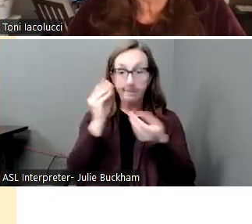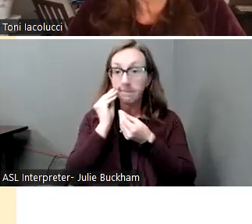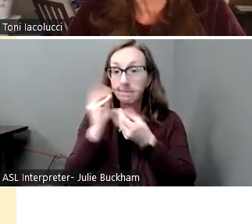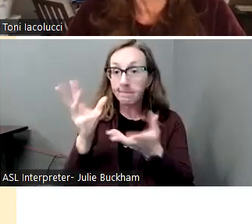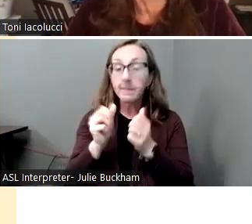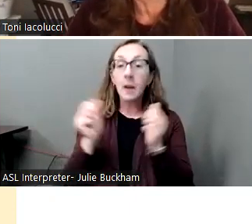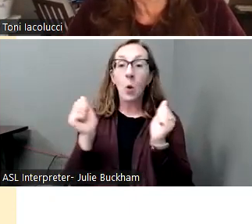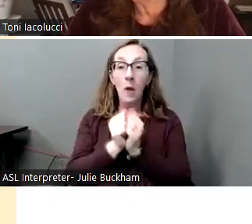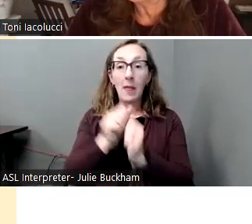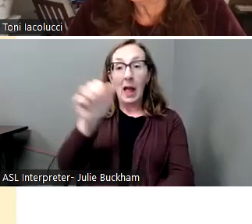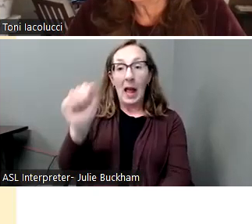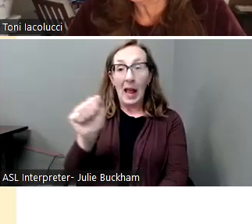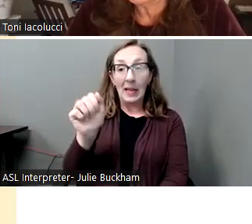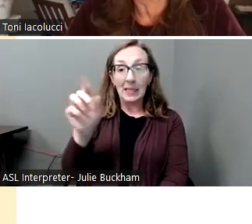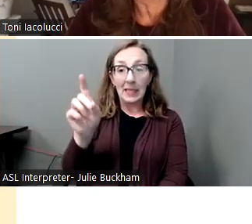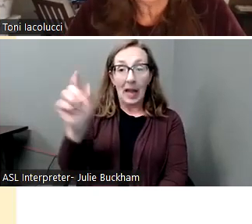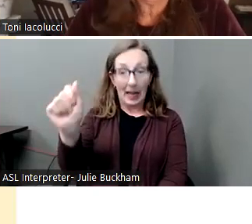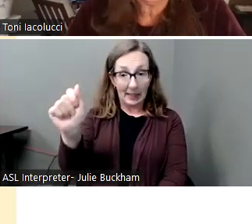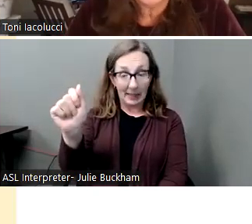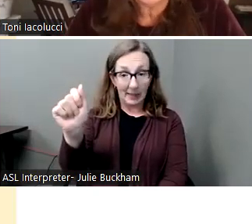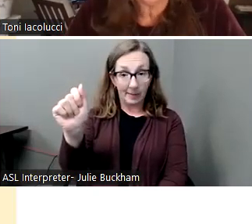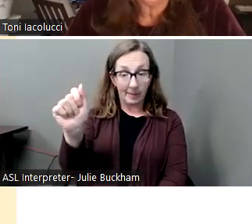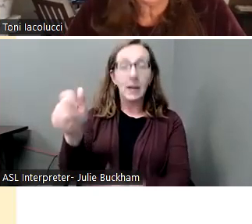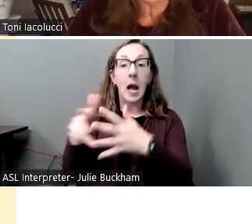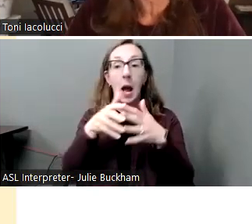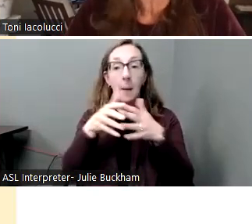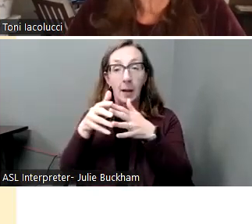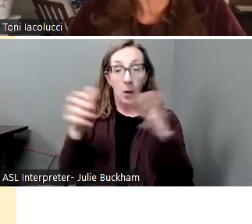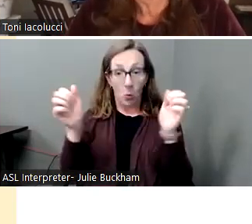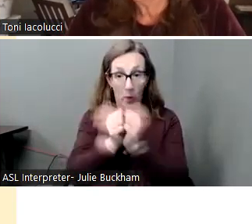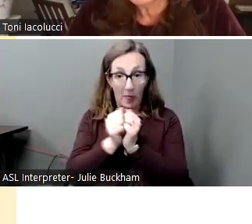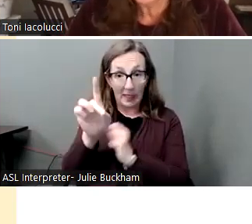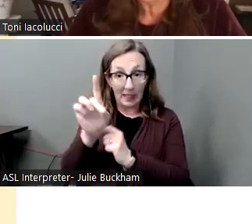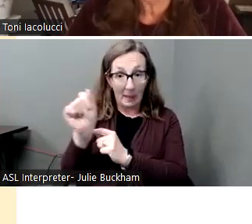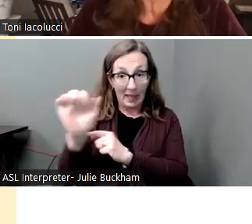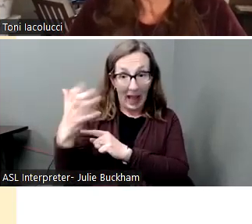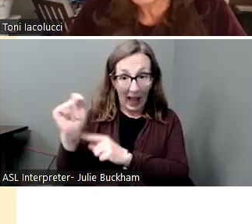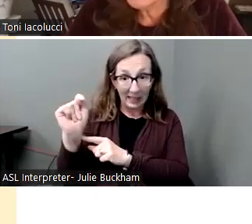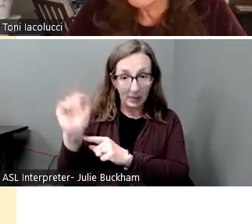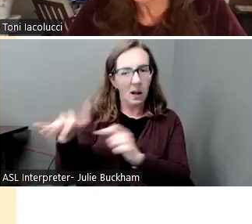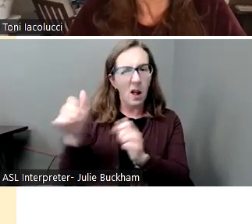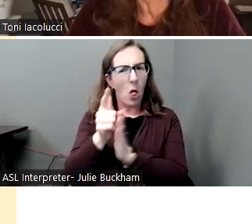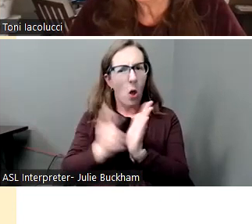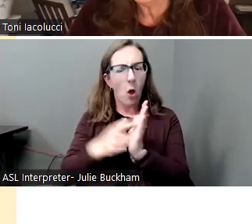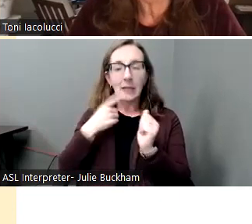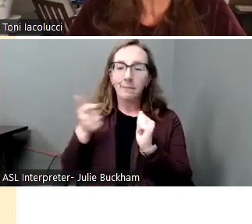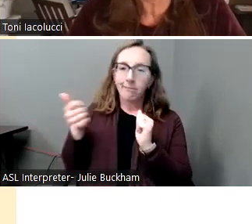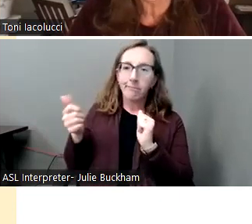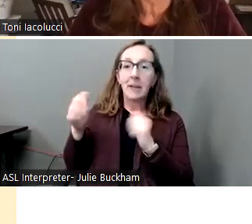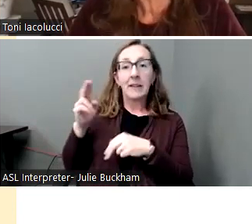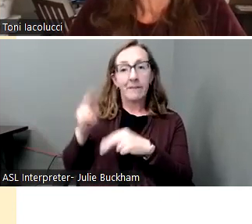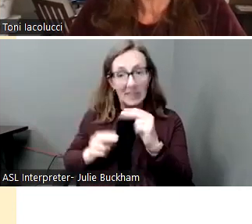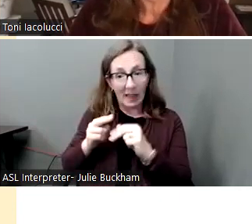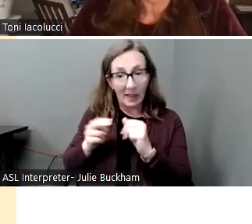the Americans with Disabilities Act, the ADA is the facilities are responsible for paying